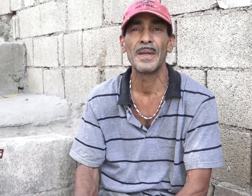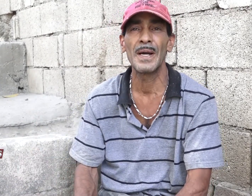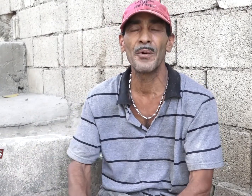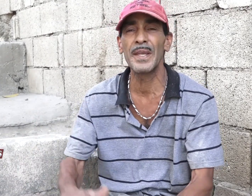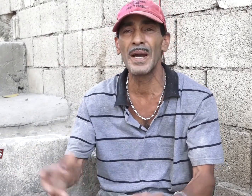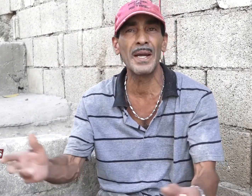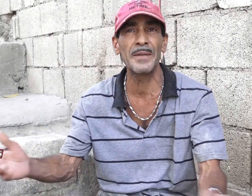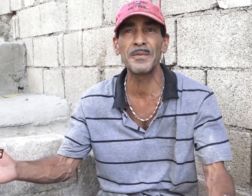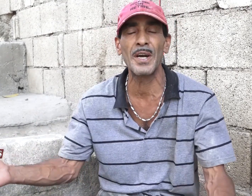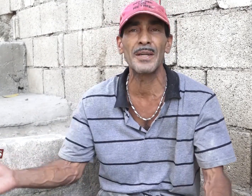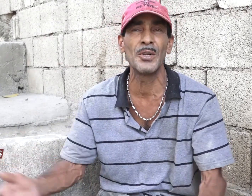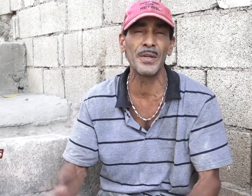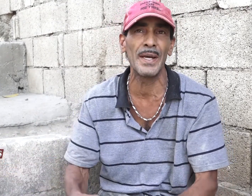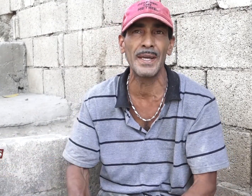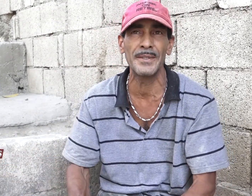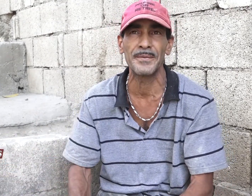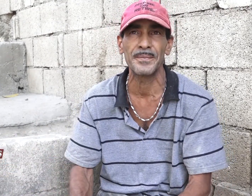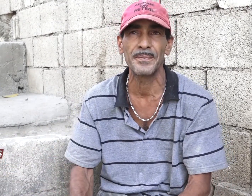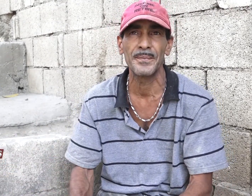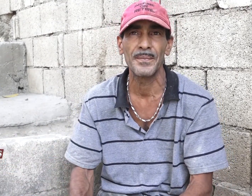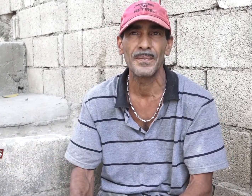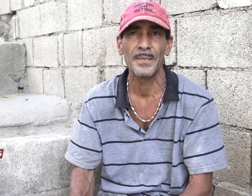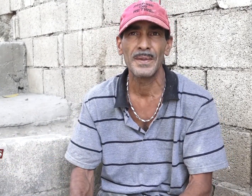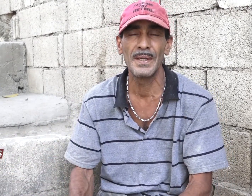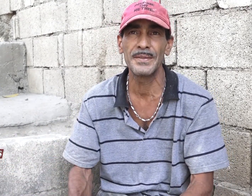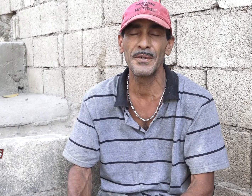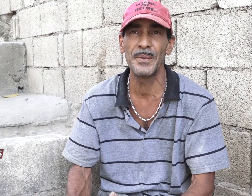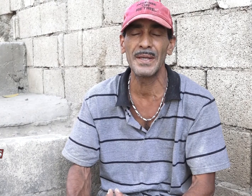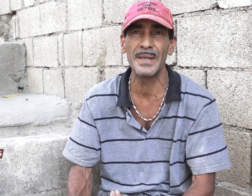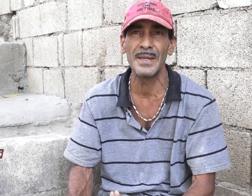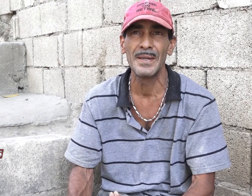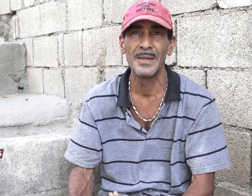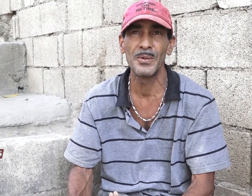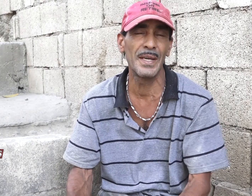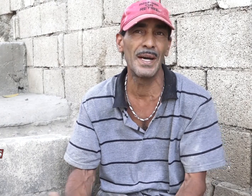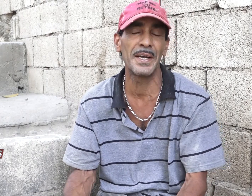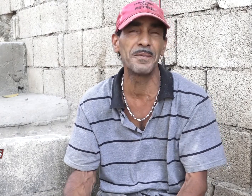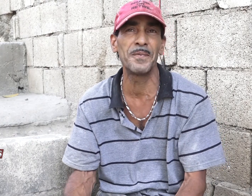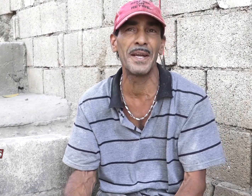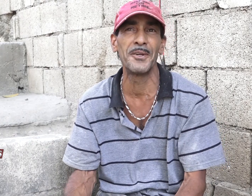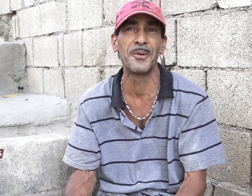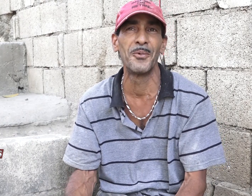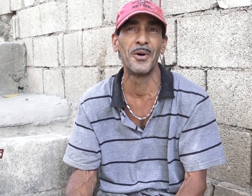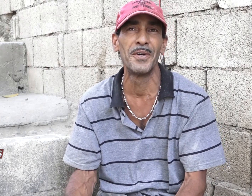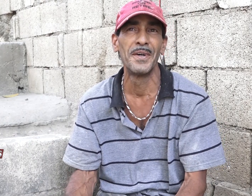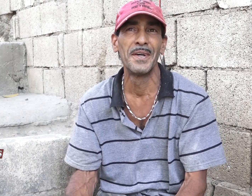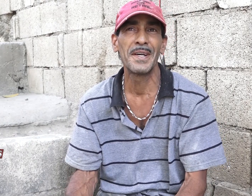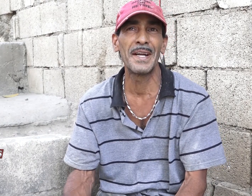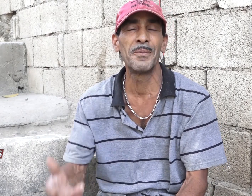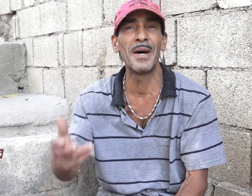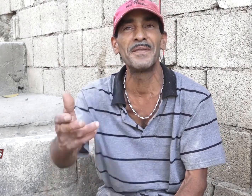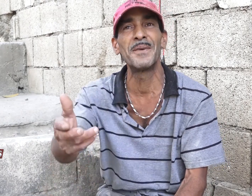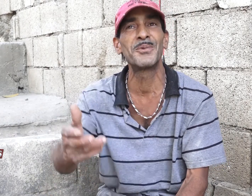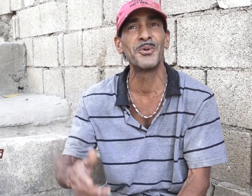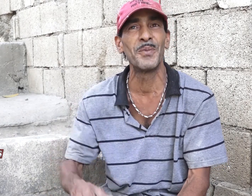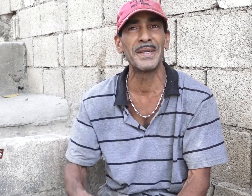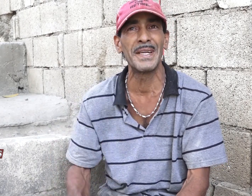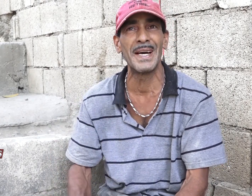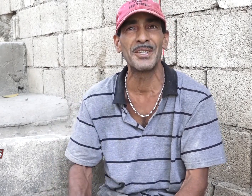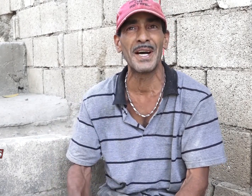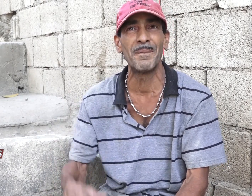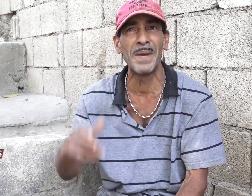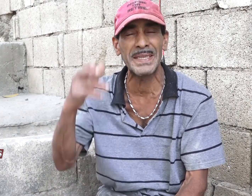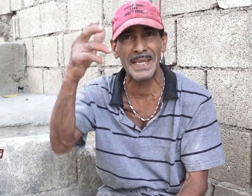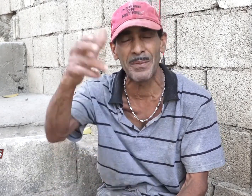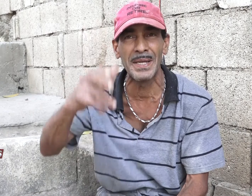you know. Because we can't get to track nothing again. You listen to me I say? We can't get to find nothing more. Because them have them two